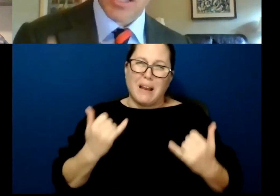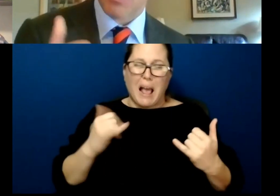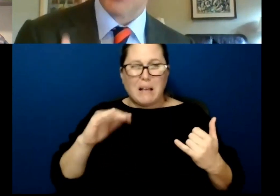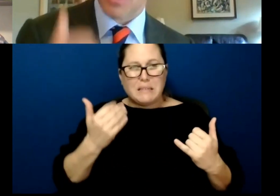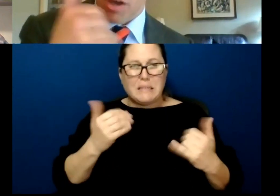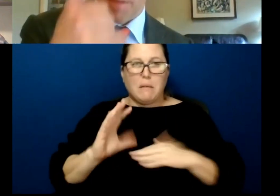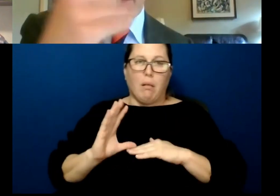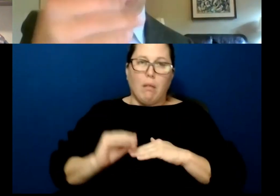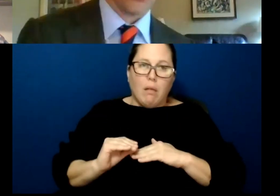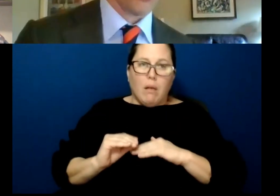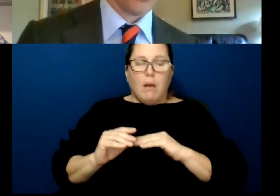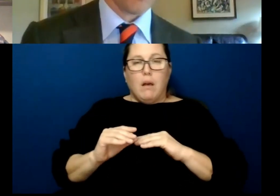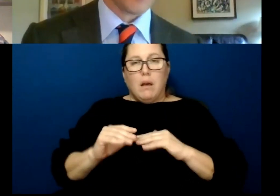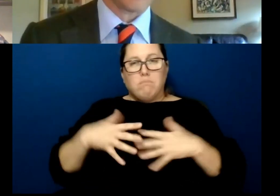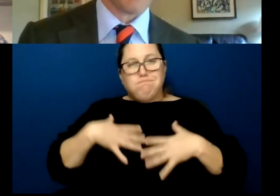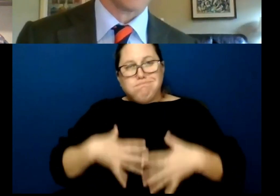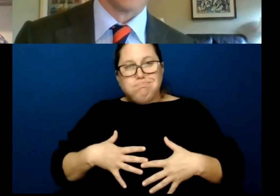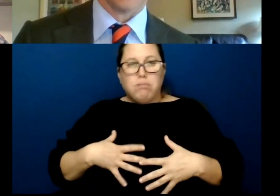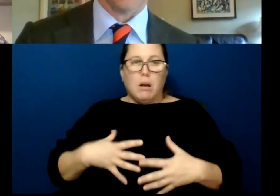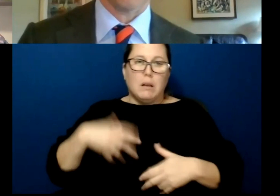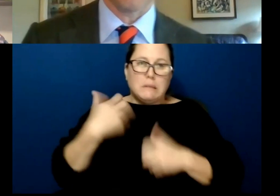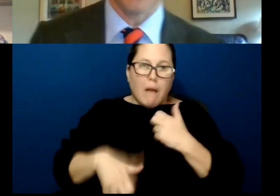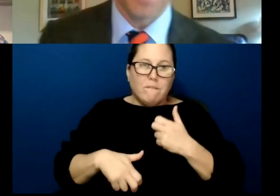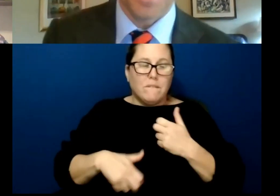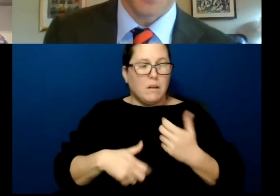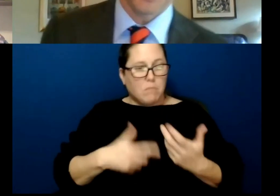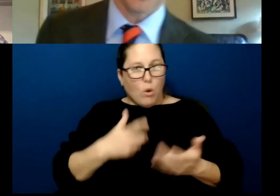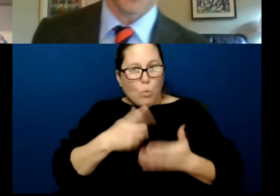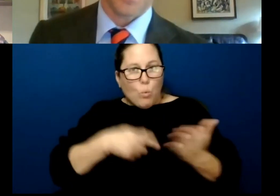would you say to those young people who are thinking about it today?